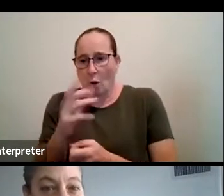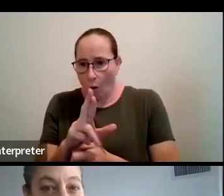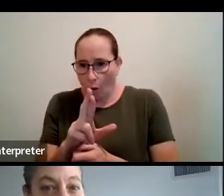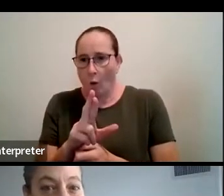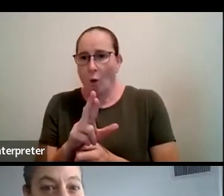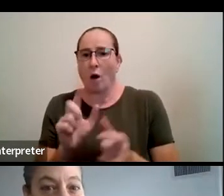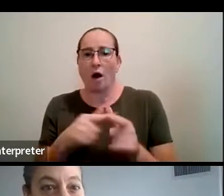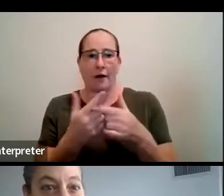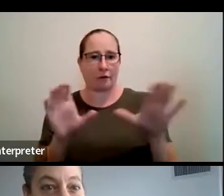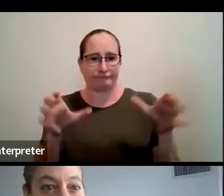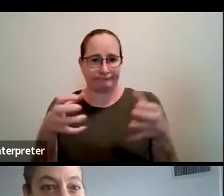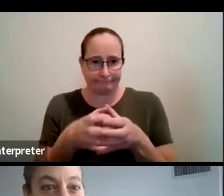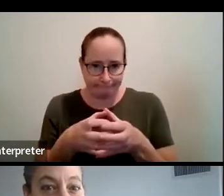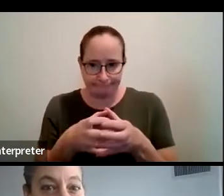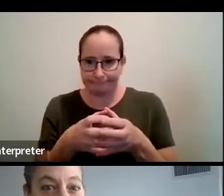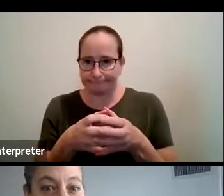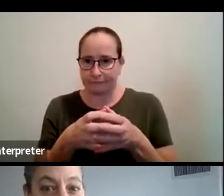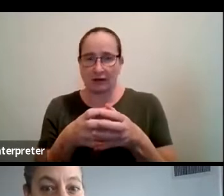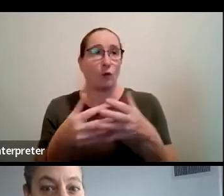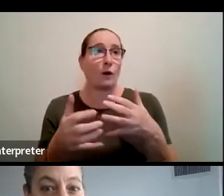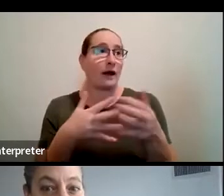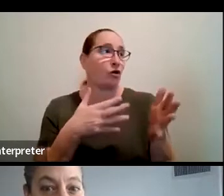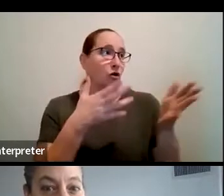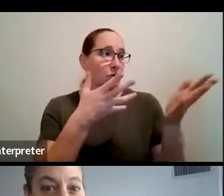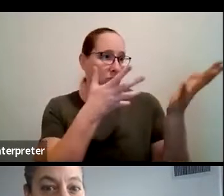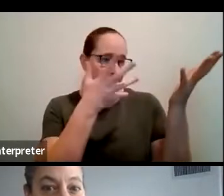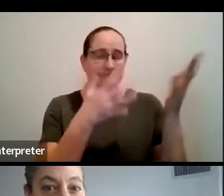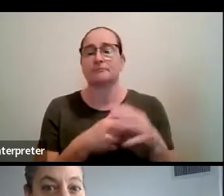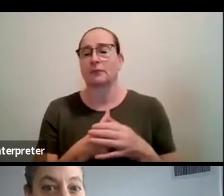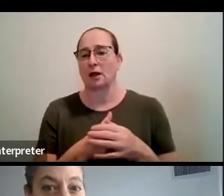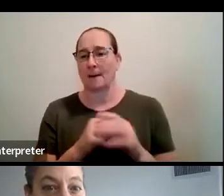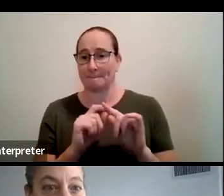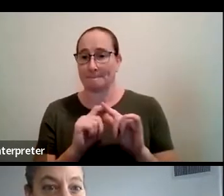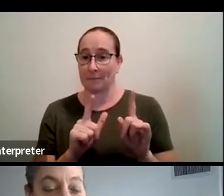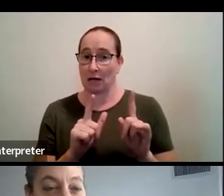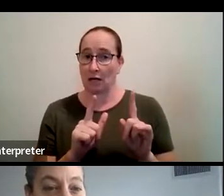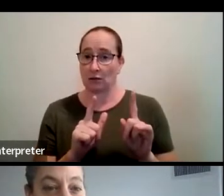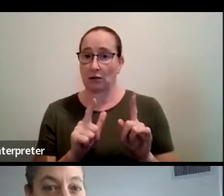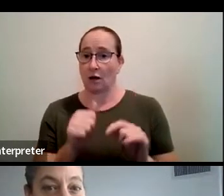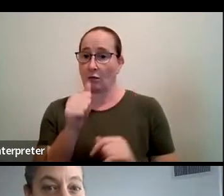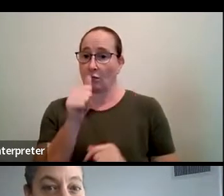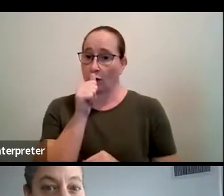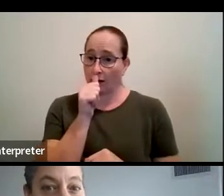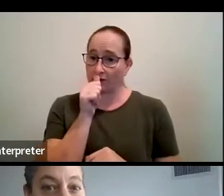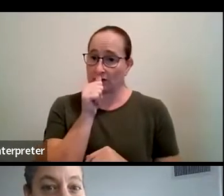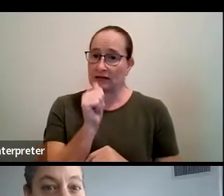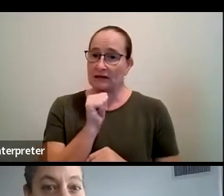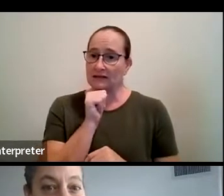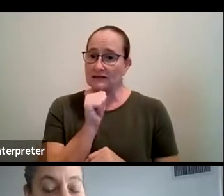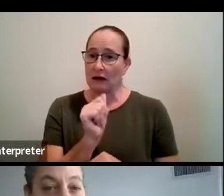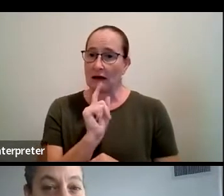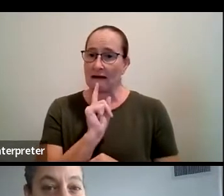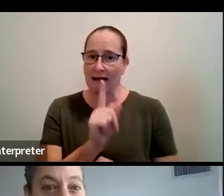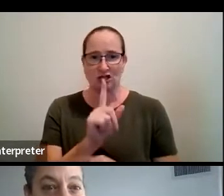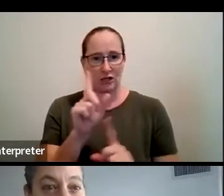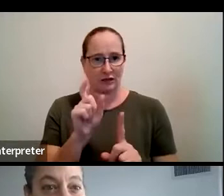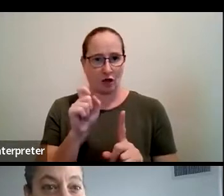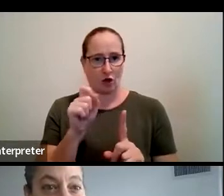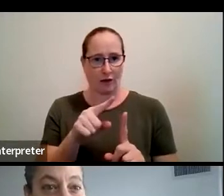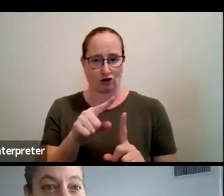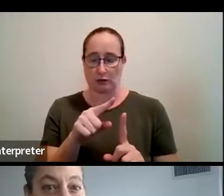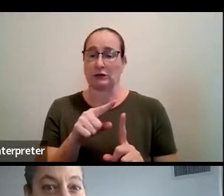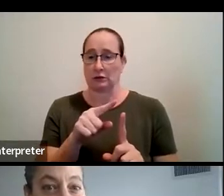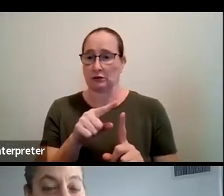incorporated bodies as per whatever contracts that they may hold. However, privacy is not actually the question or the matter